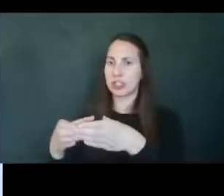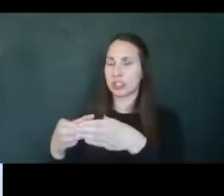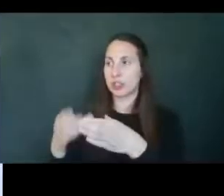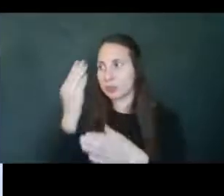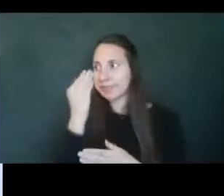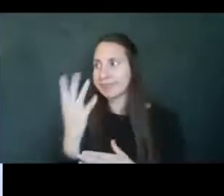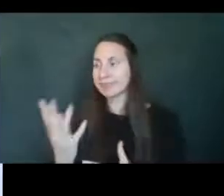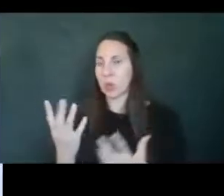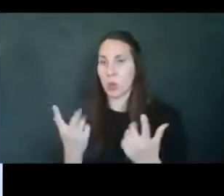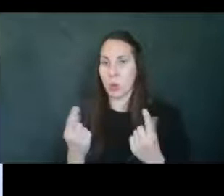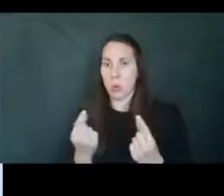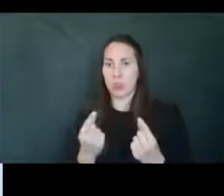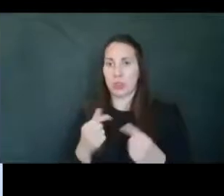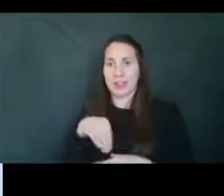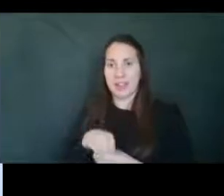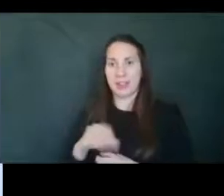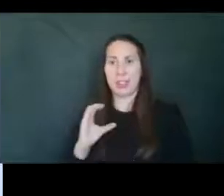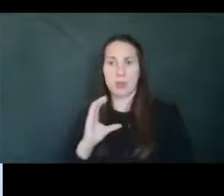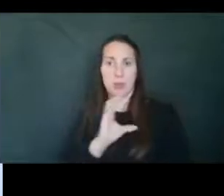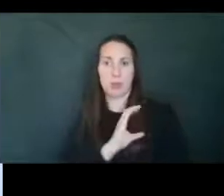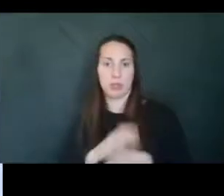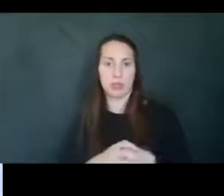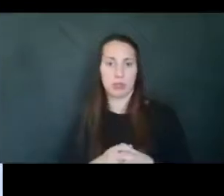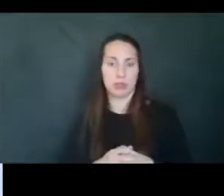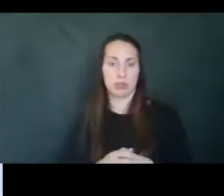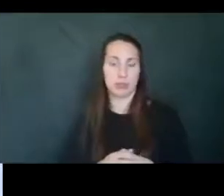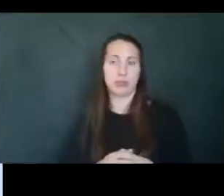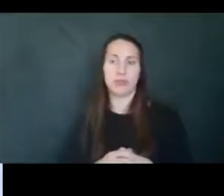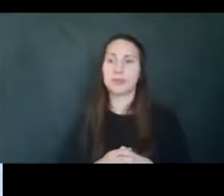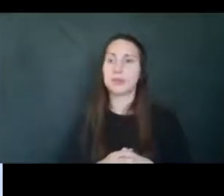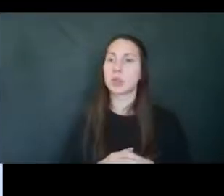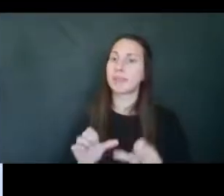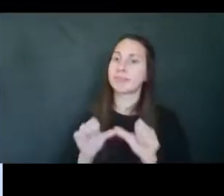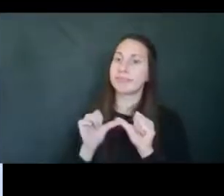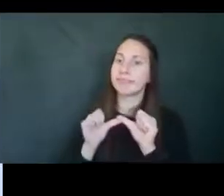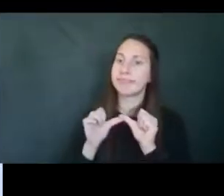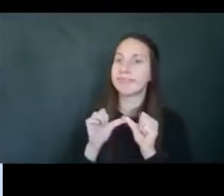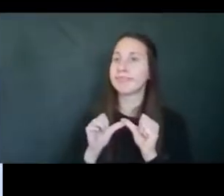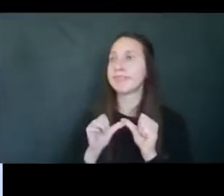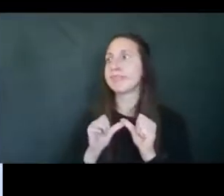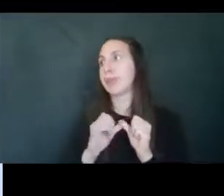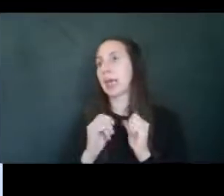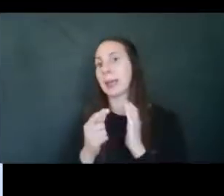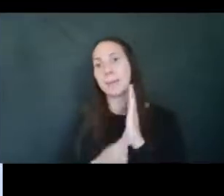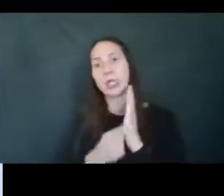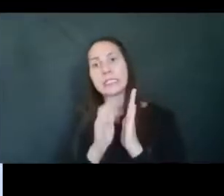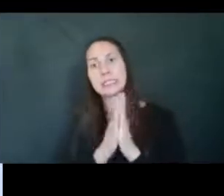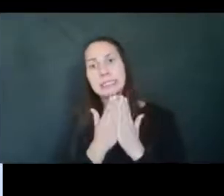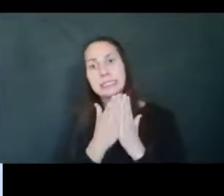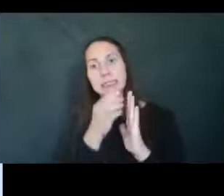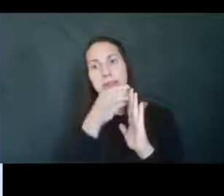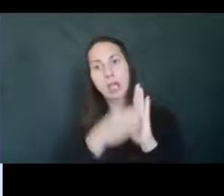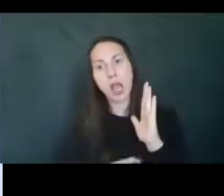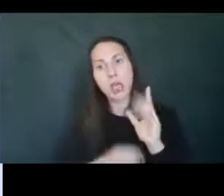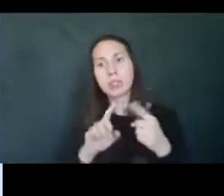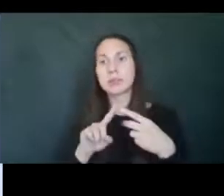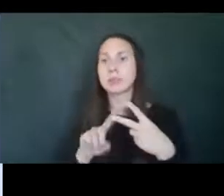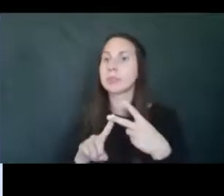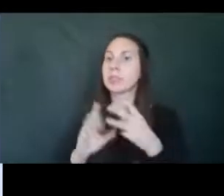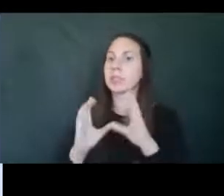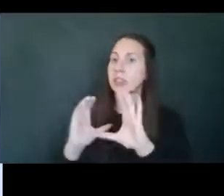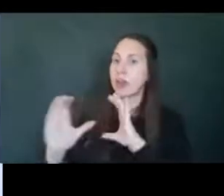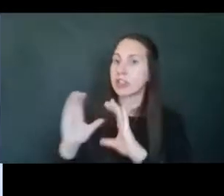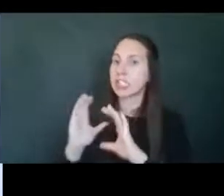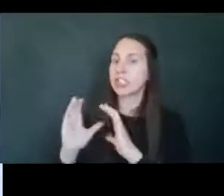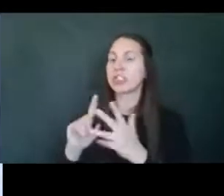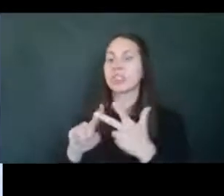you know, which included reports, you know, ongoing columns in the bulletins, conversations from the Bima, having speakers,